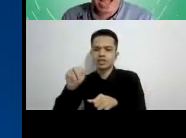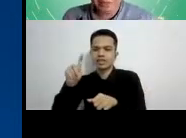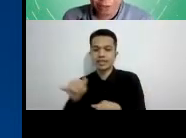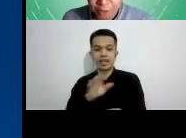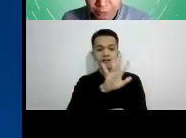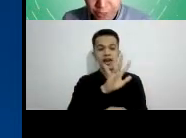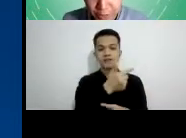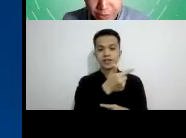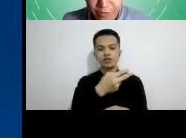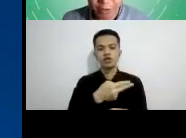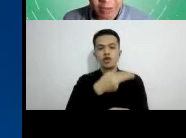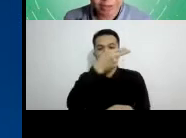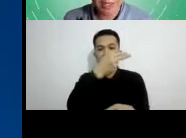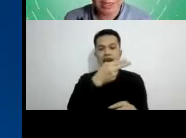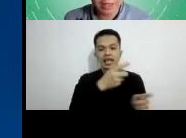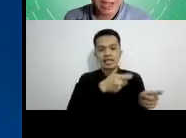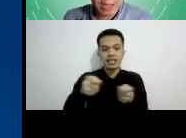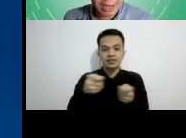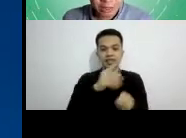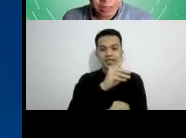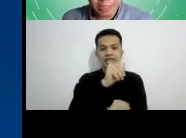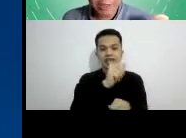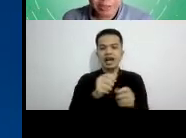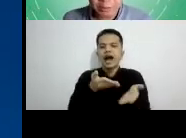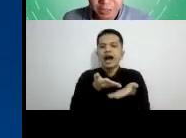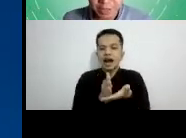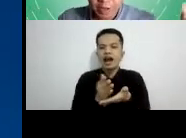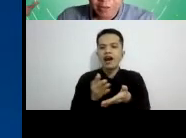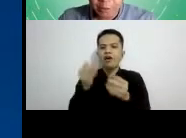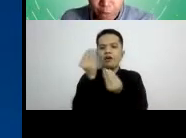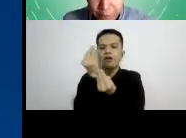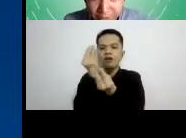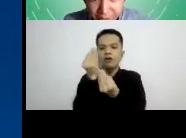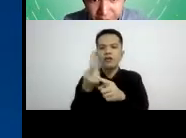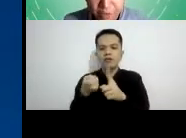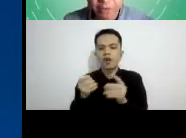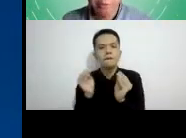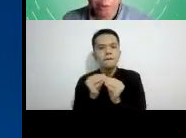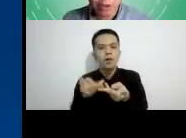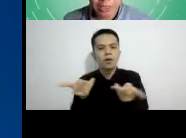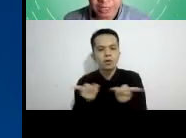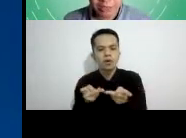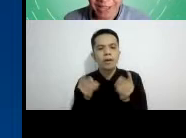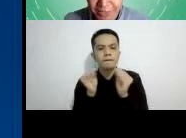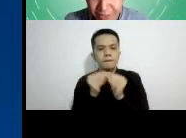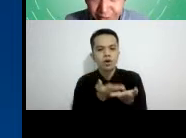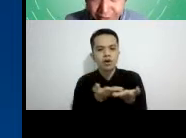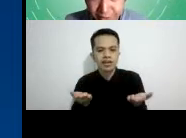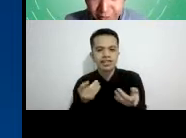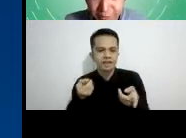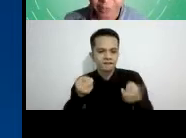is a high volume transmission of wireless data, allows us to get information from more places, from more things